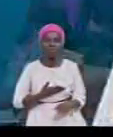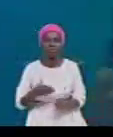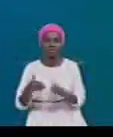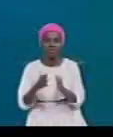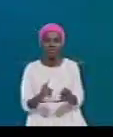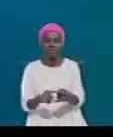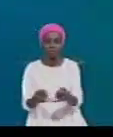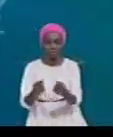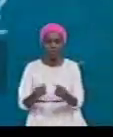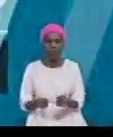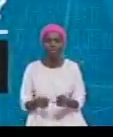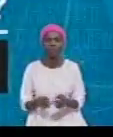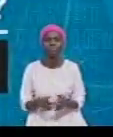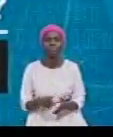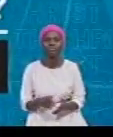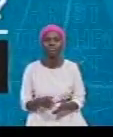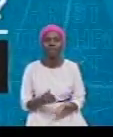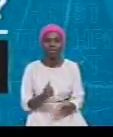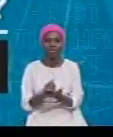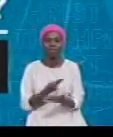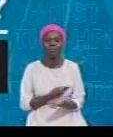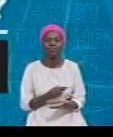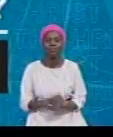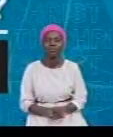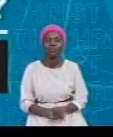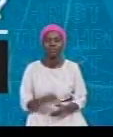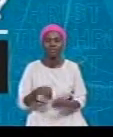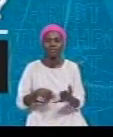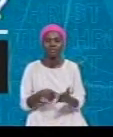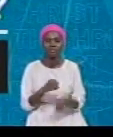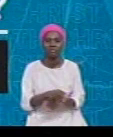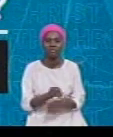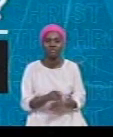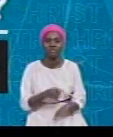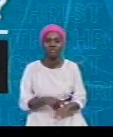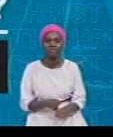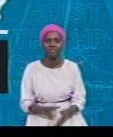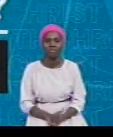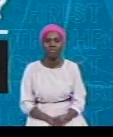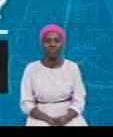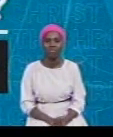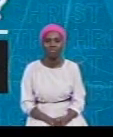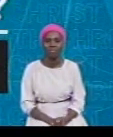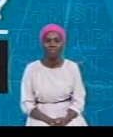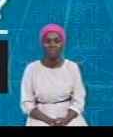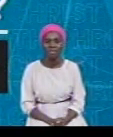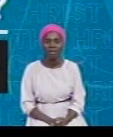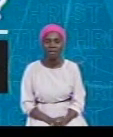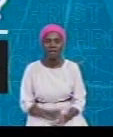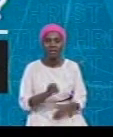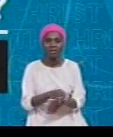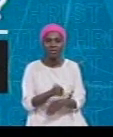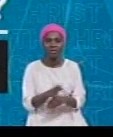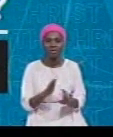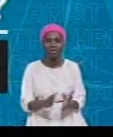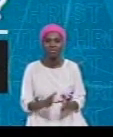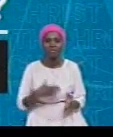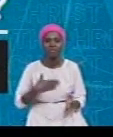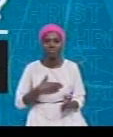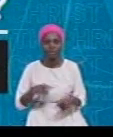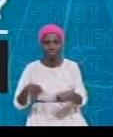you and God bless you. Please keep standing. Our counselors, please go to